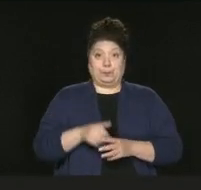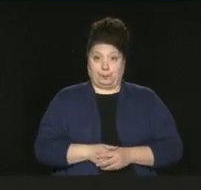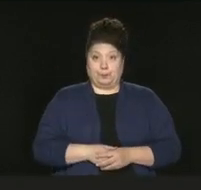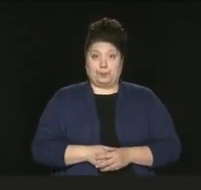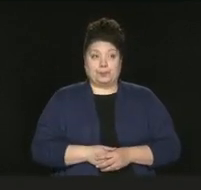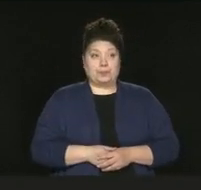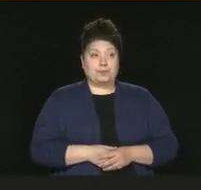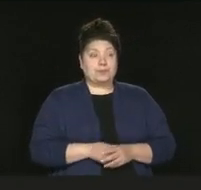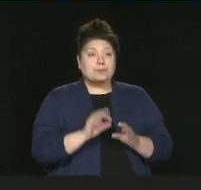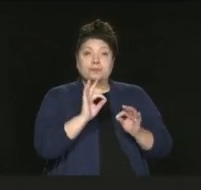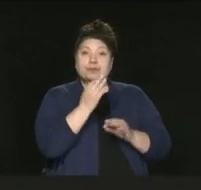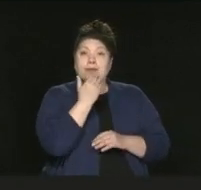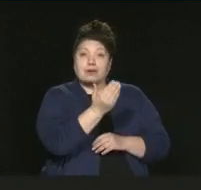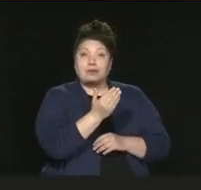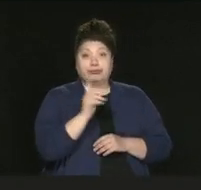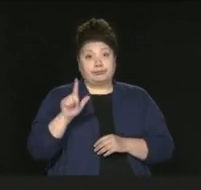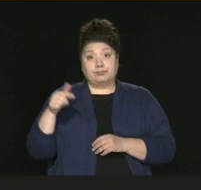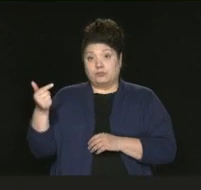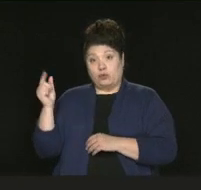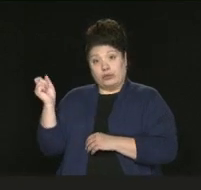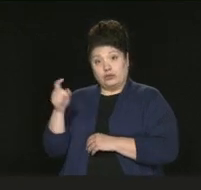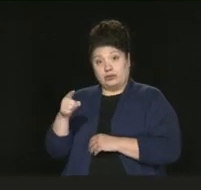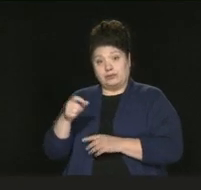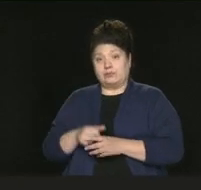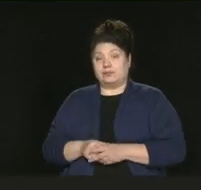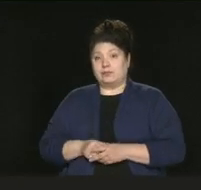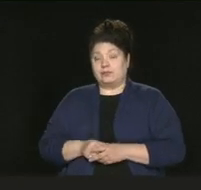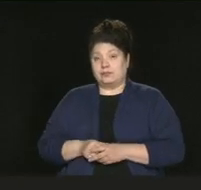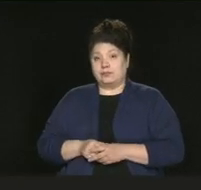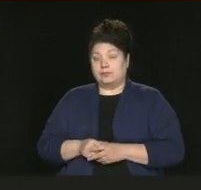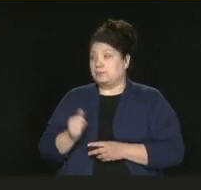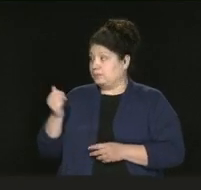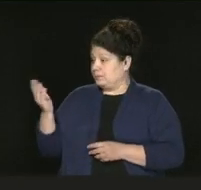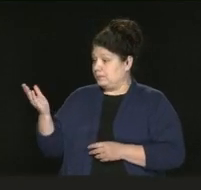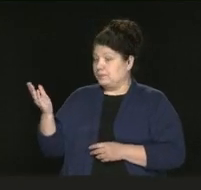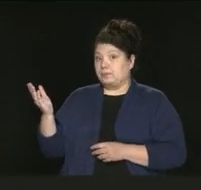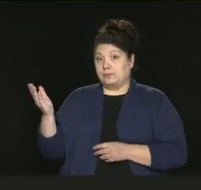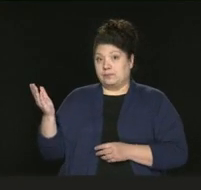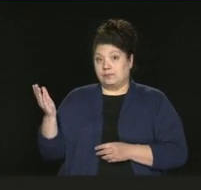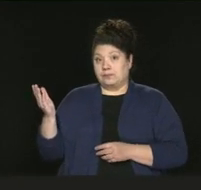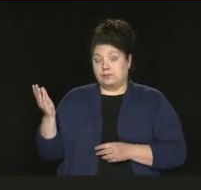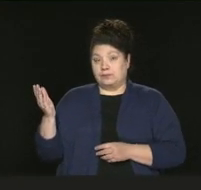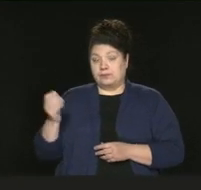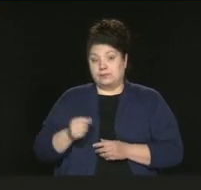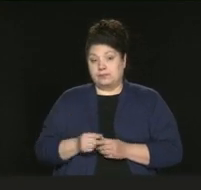question. Next question is from Laura Osman from the Canadian